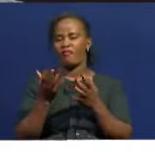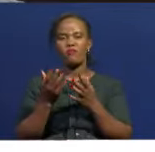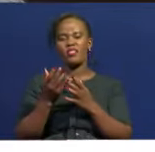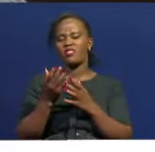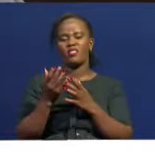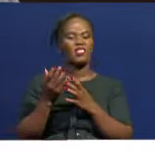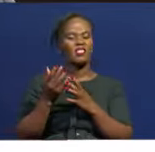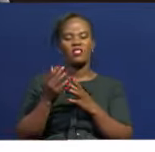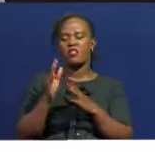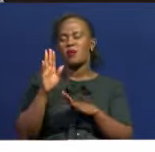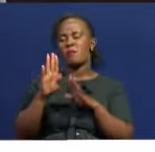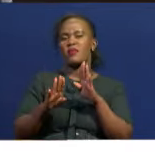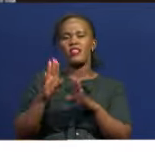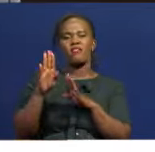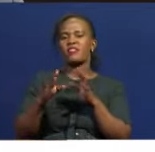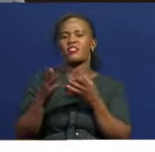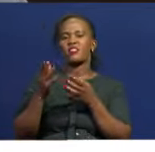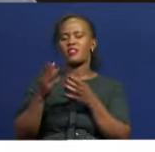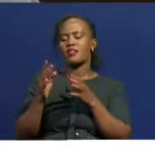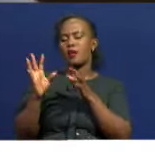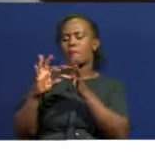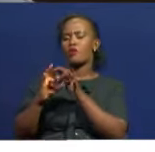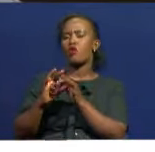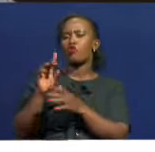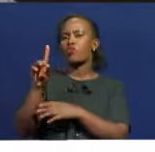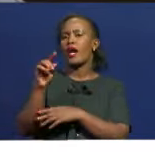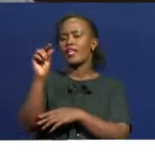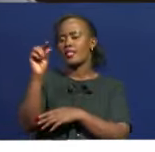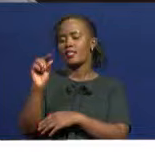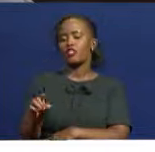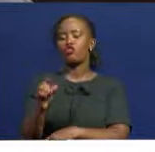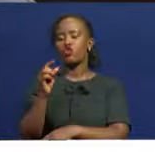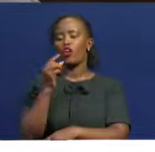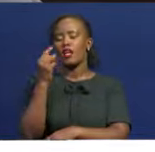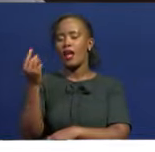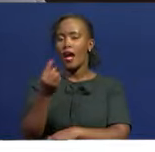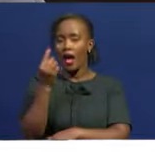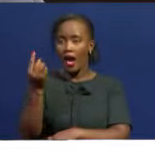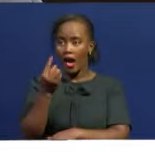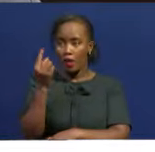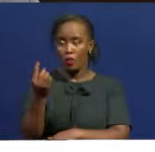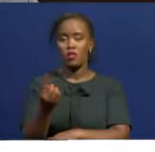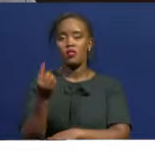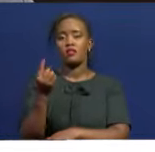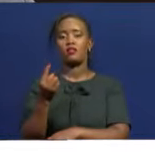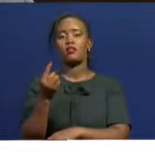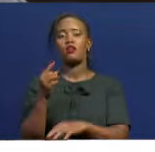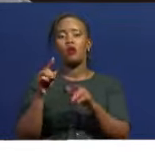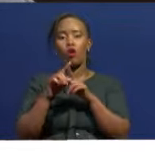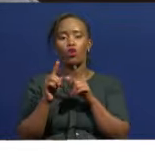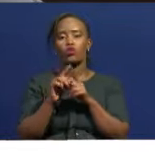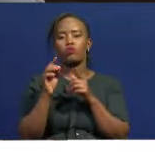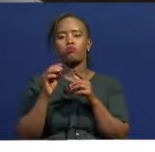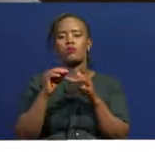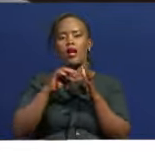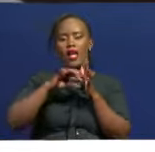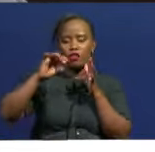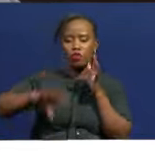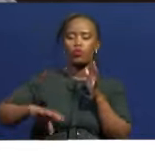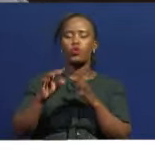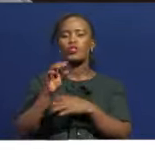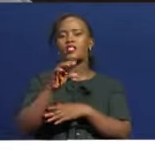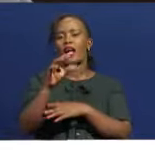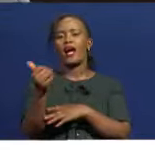himself as if he belongs to only one region of the Republic of Kenya, to the exclusion of